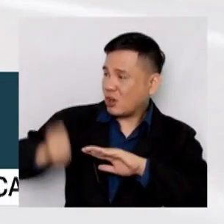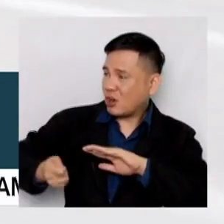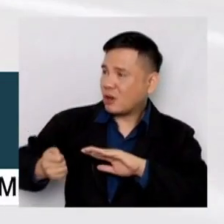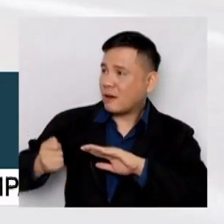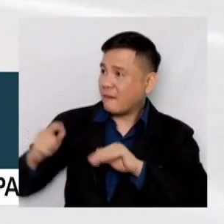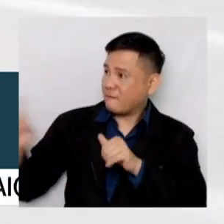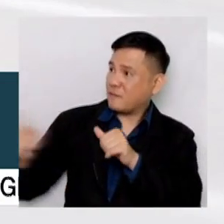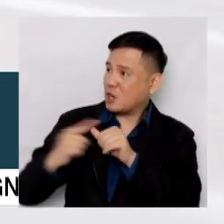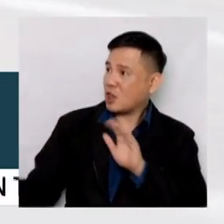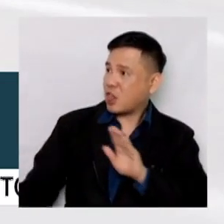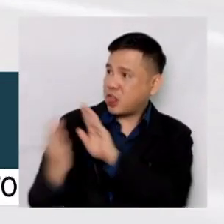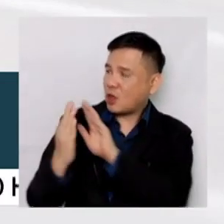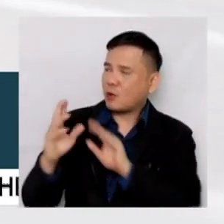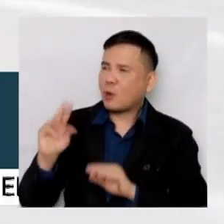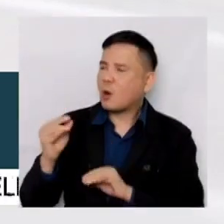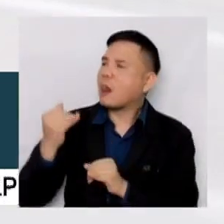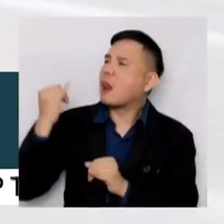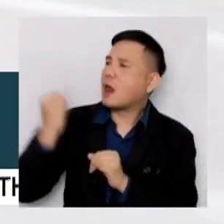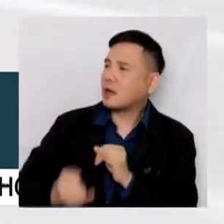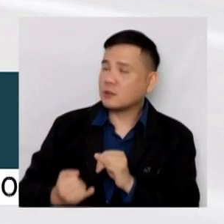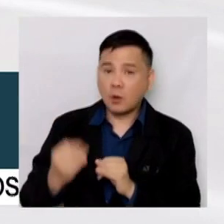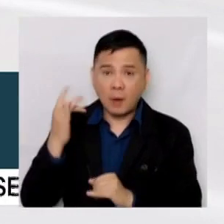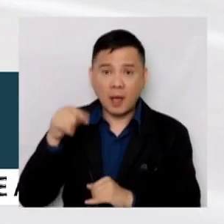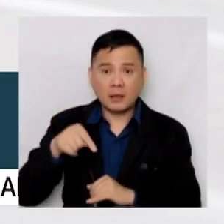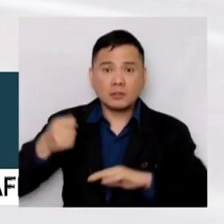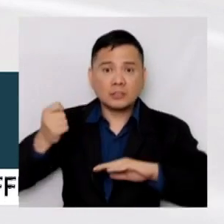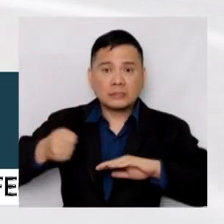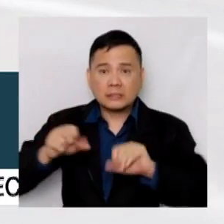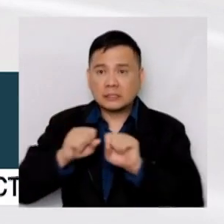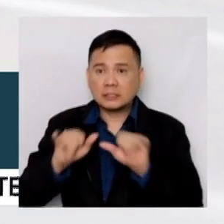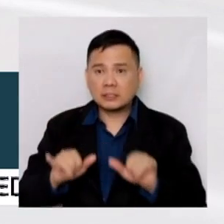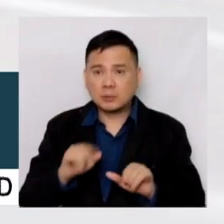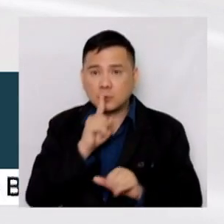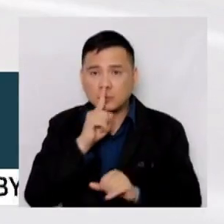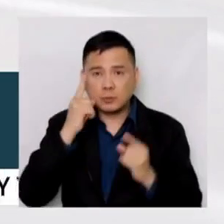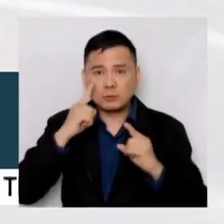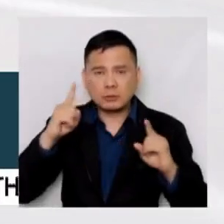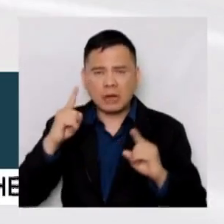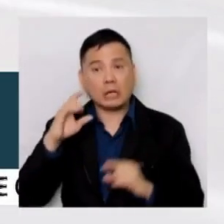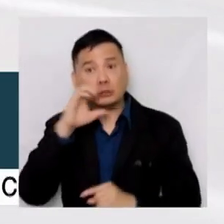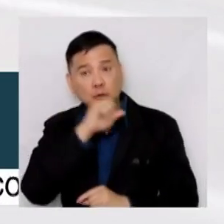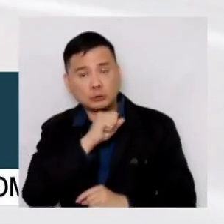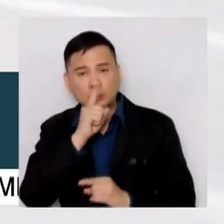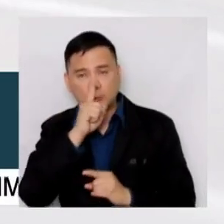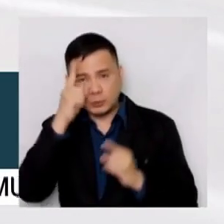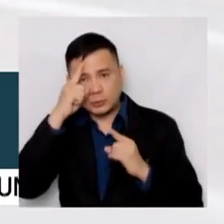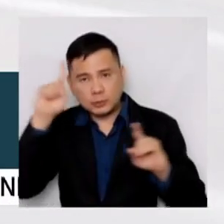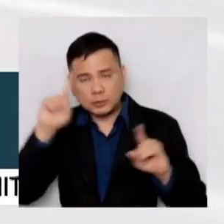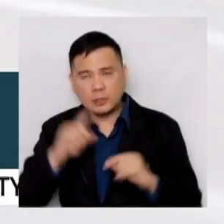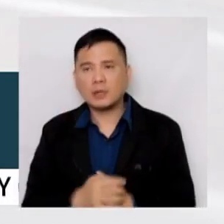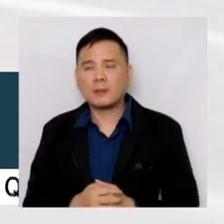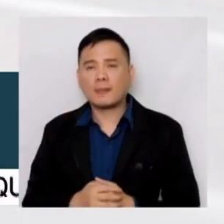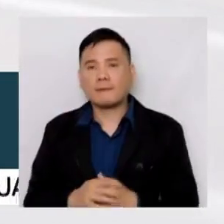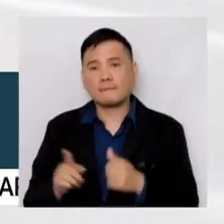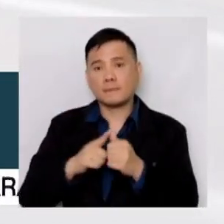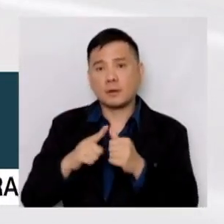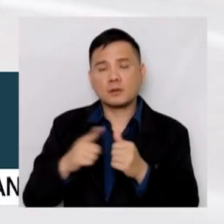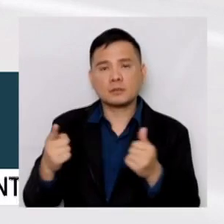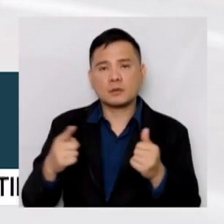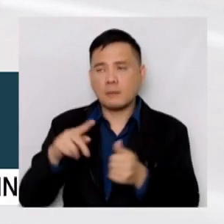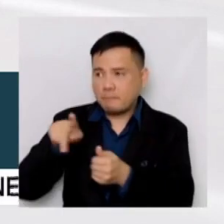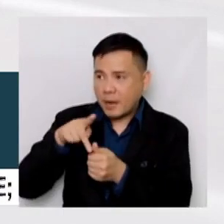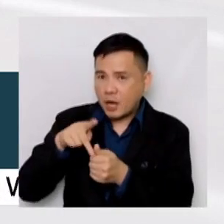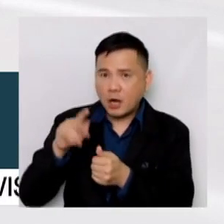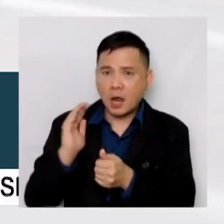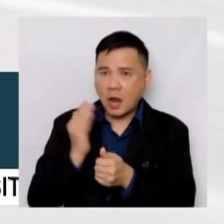justice system in the Philippines works. At least we assume it does. So I would say that first, let us give priority to what we do, and that is